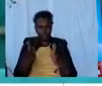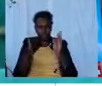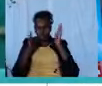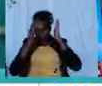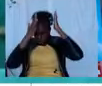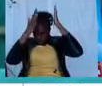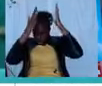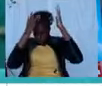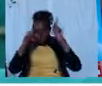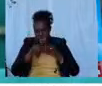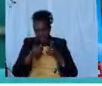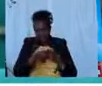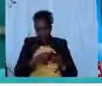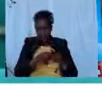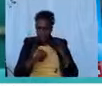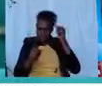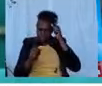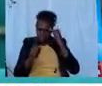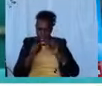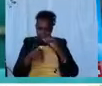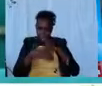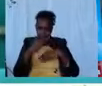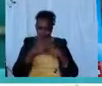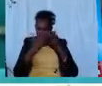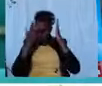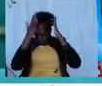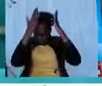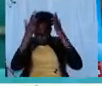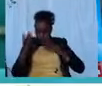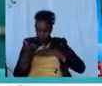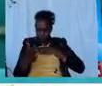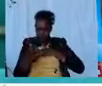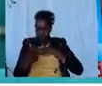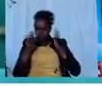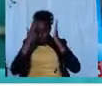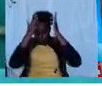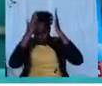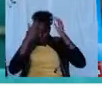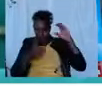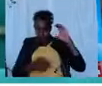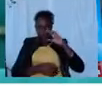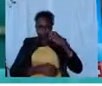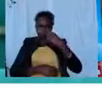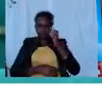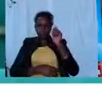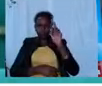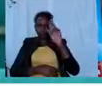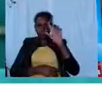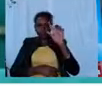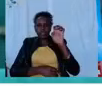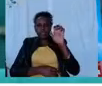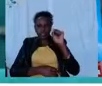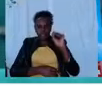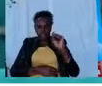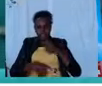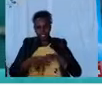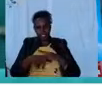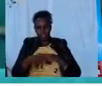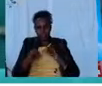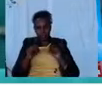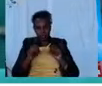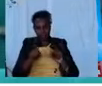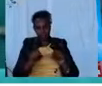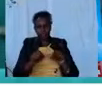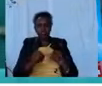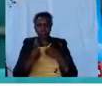archbishop. We want to remember all the bishops and more so our bishop, Light Reverend Charles. That Heavenly Father, even as he continues to read